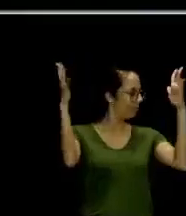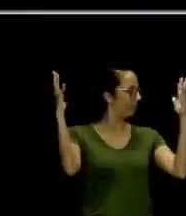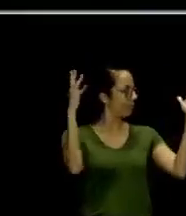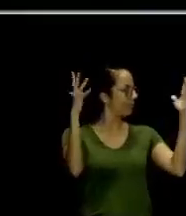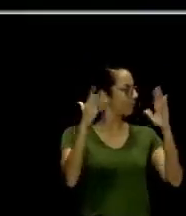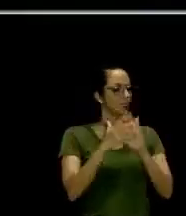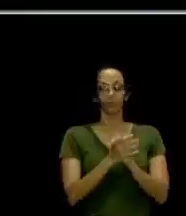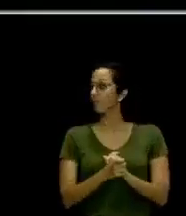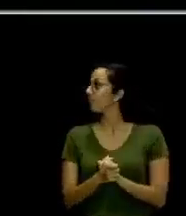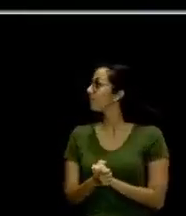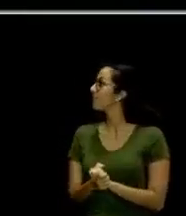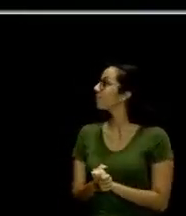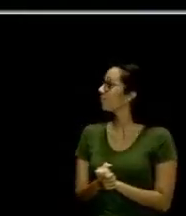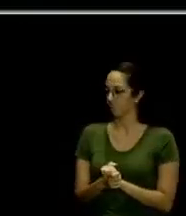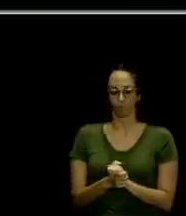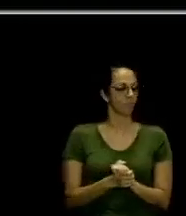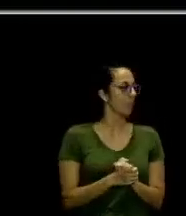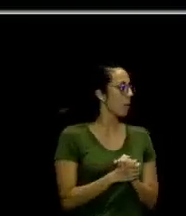Hi, everybody.